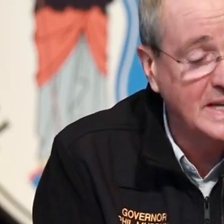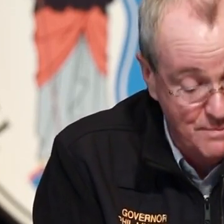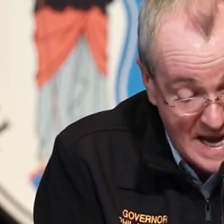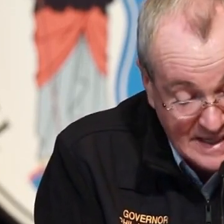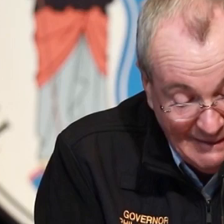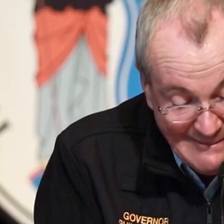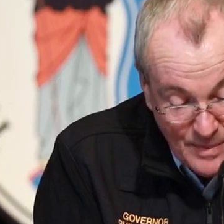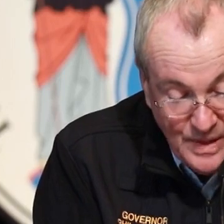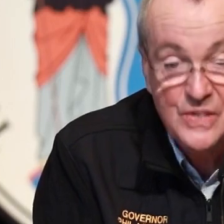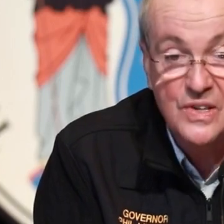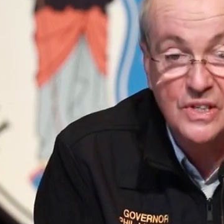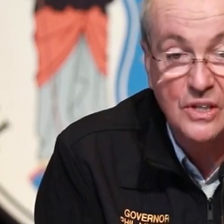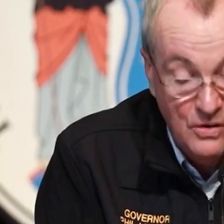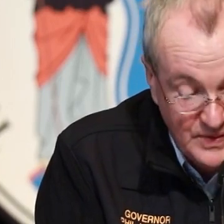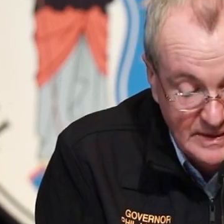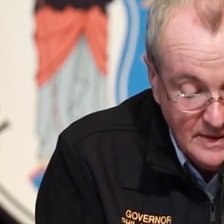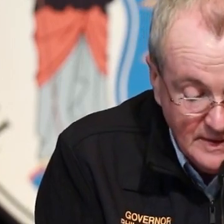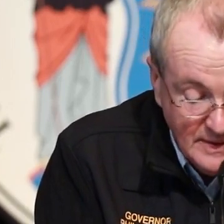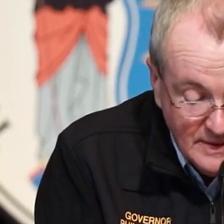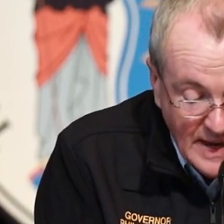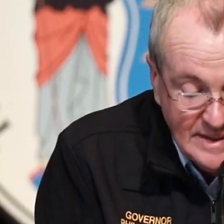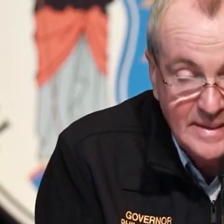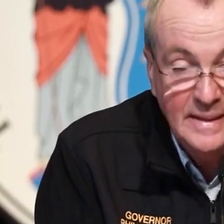you want to give back, please visit